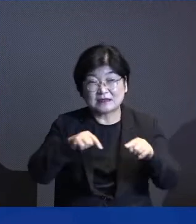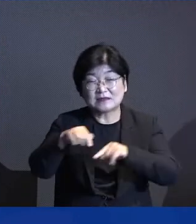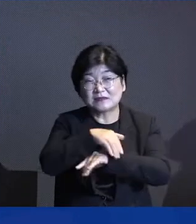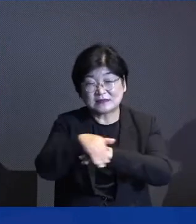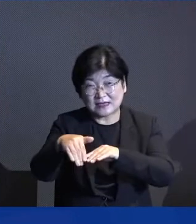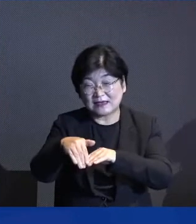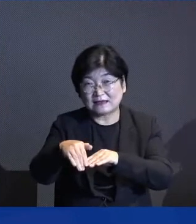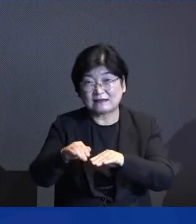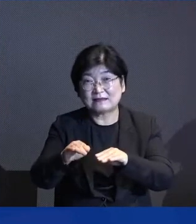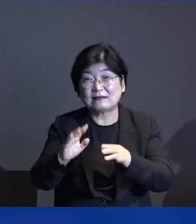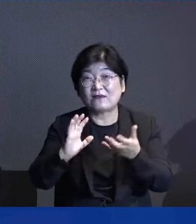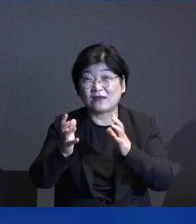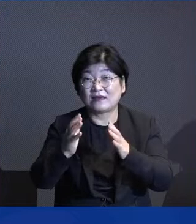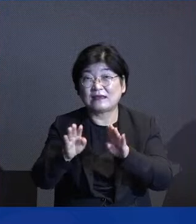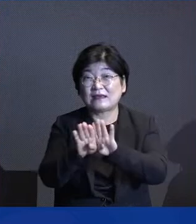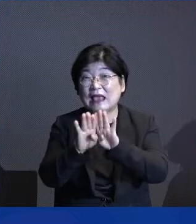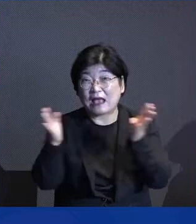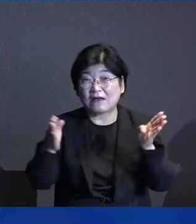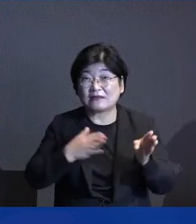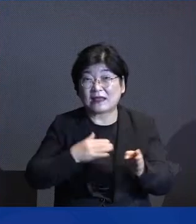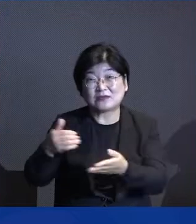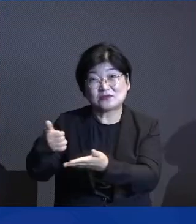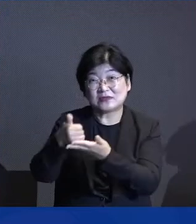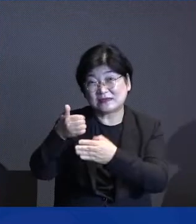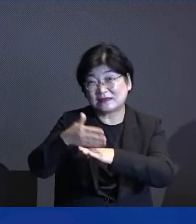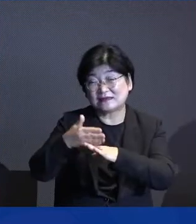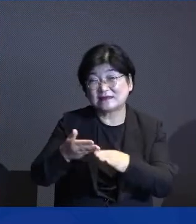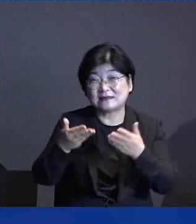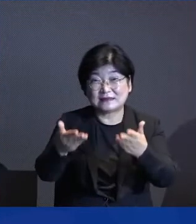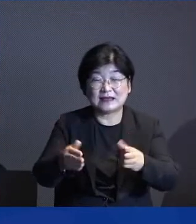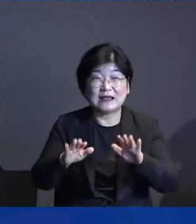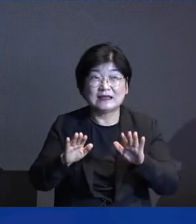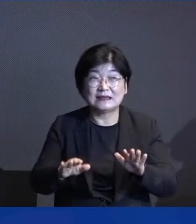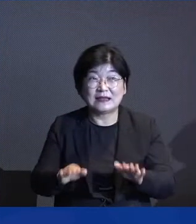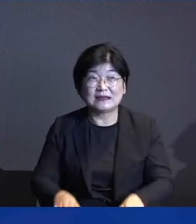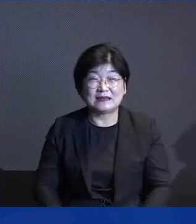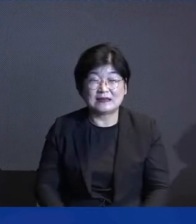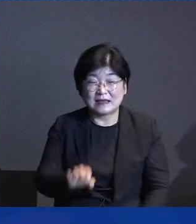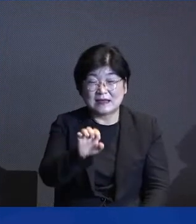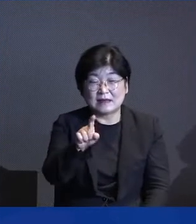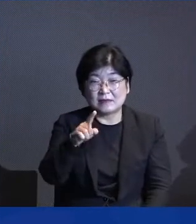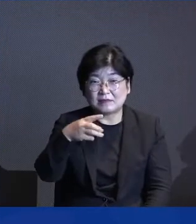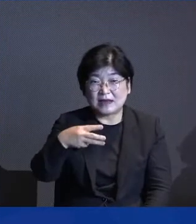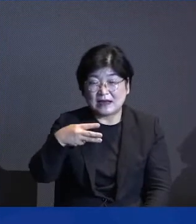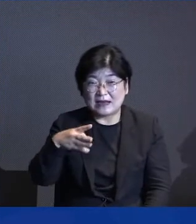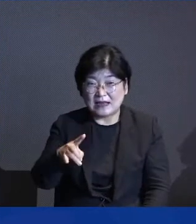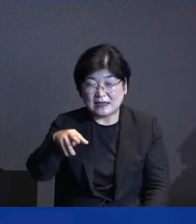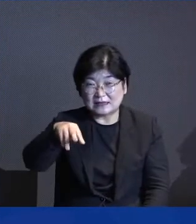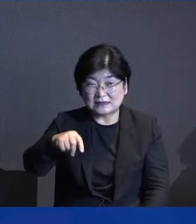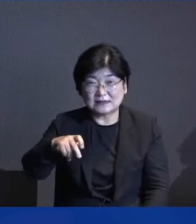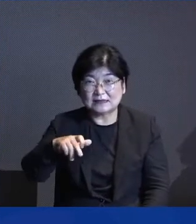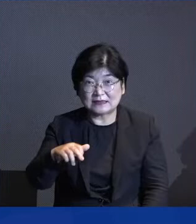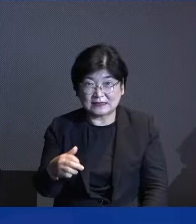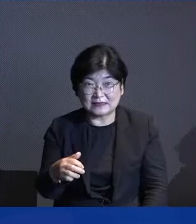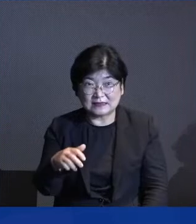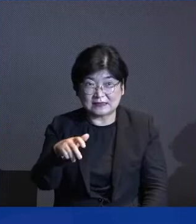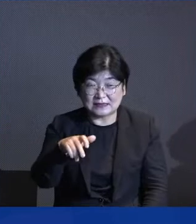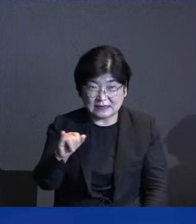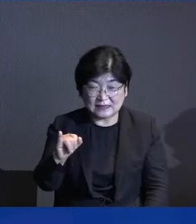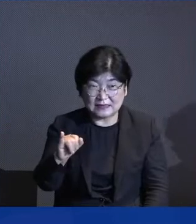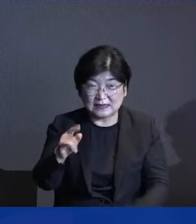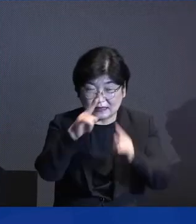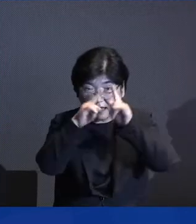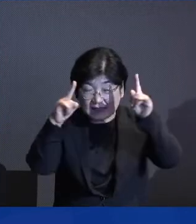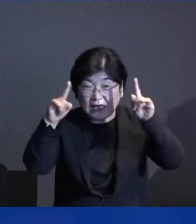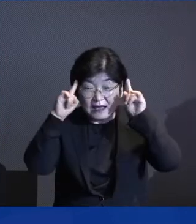My name is Sunwoo Lee and currently working at Palacký University, Olomouc, Czech Republic. I'm a social gerontologist.